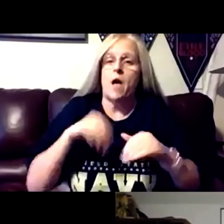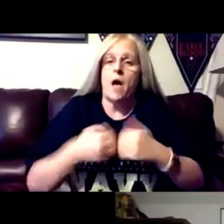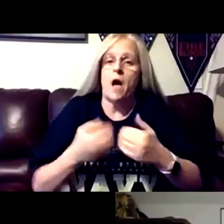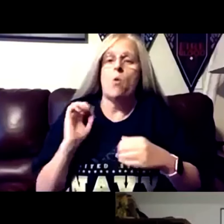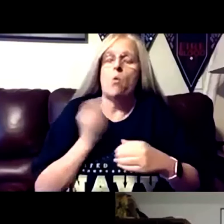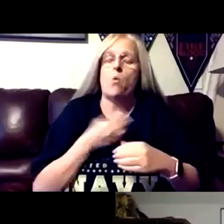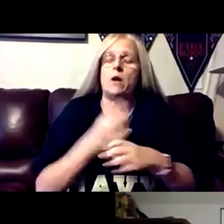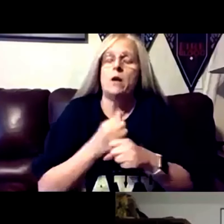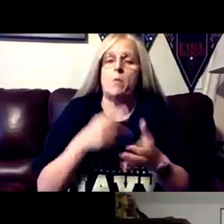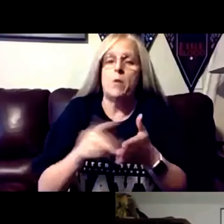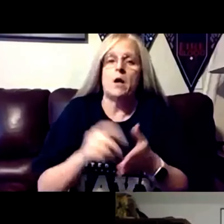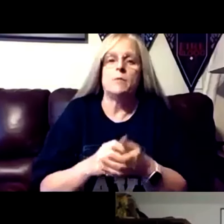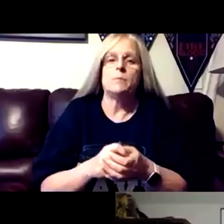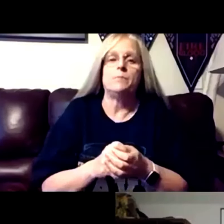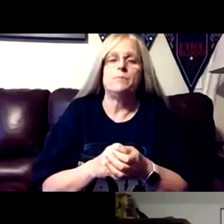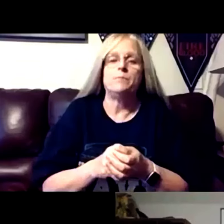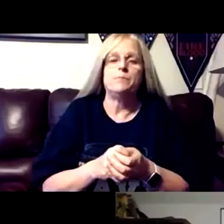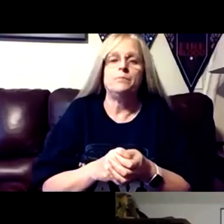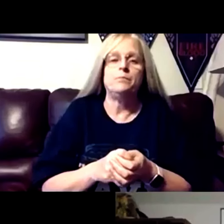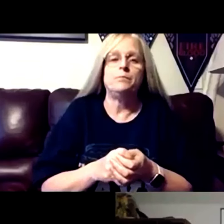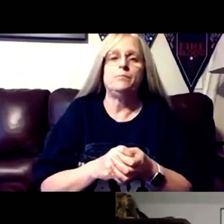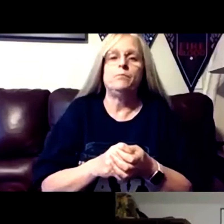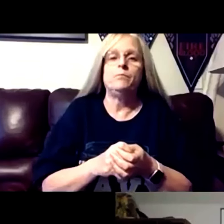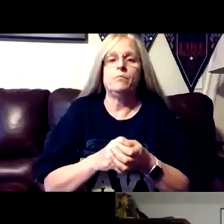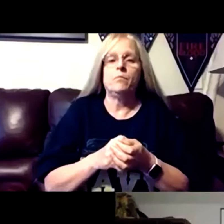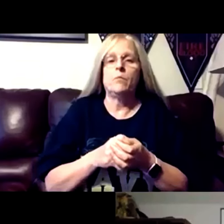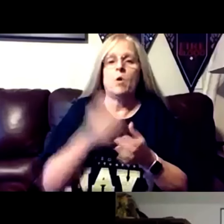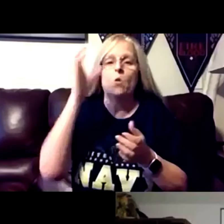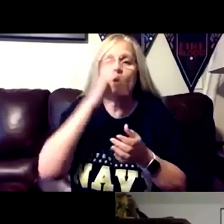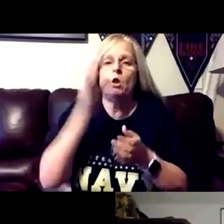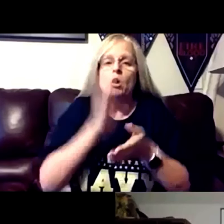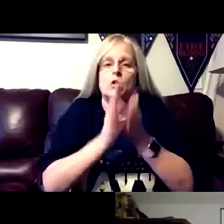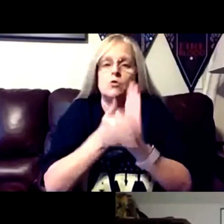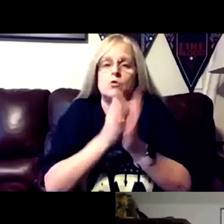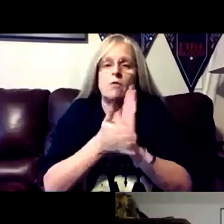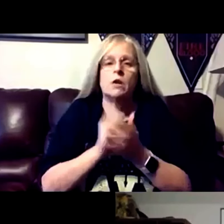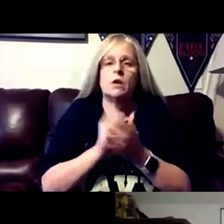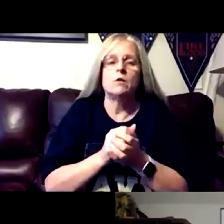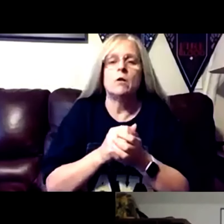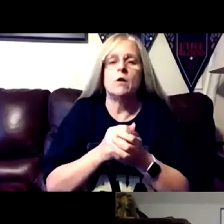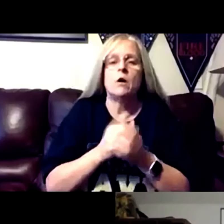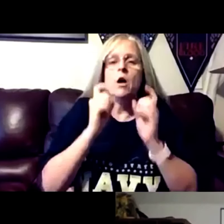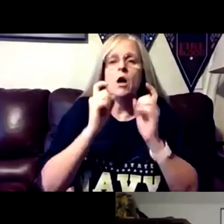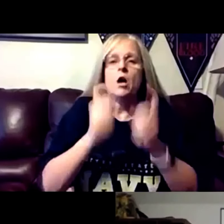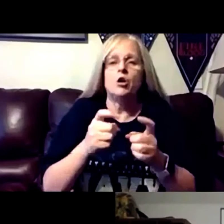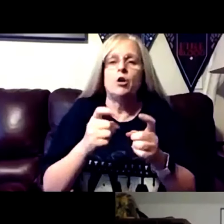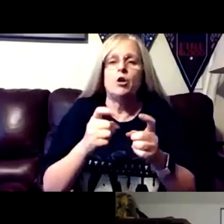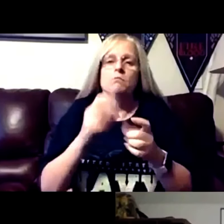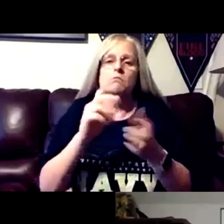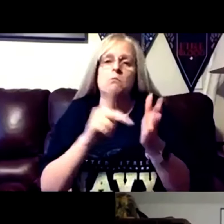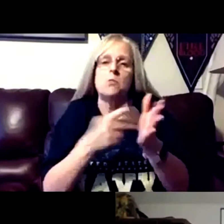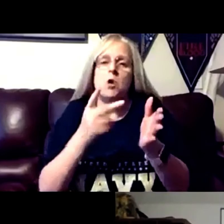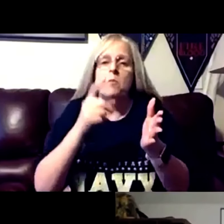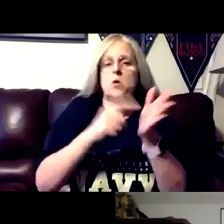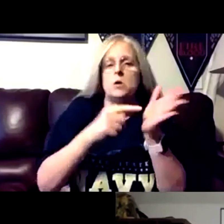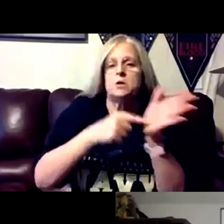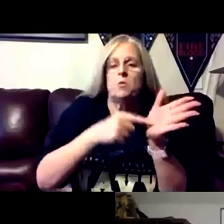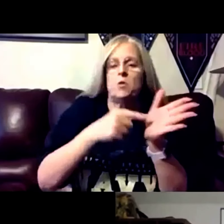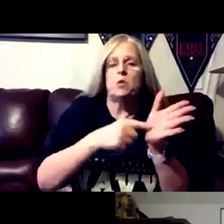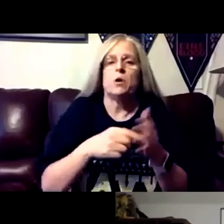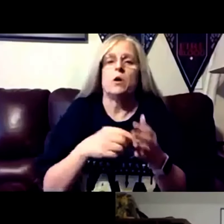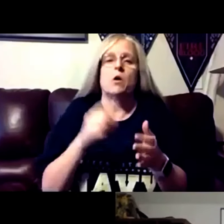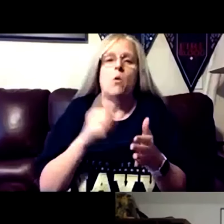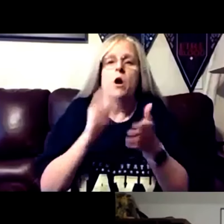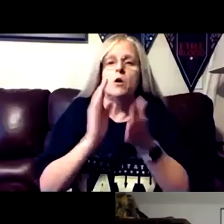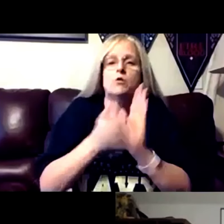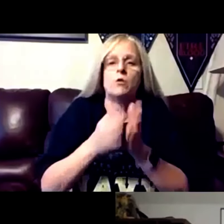pay ONPASSIVE. And as we look at the traffic, I'll give you a couple examples of the kind of traffic ONPASSIVE